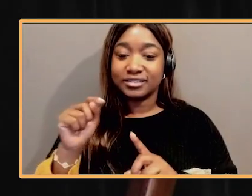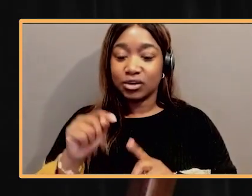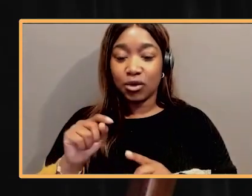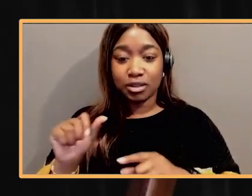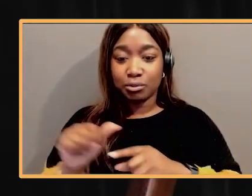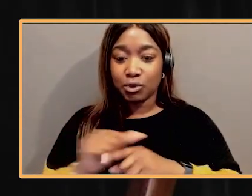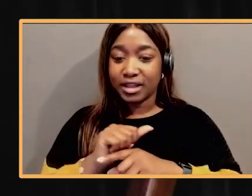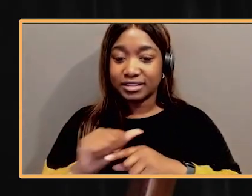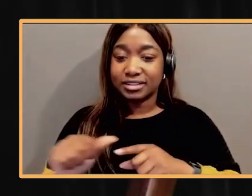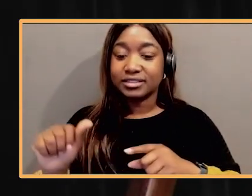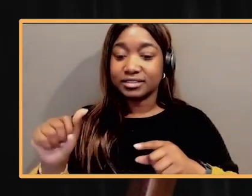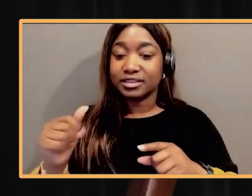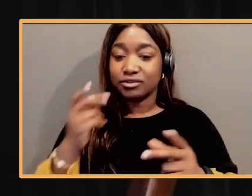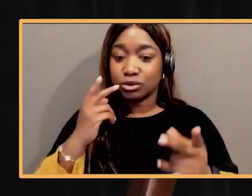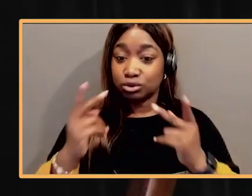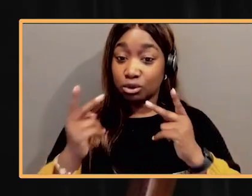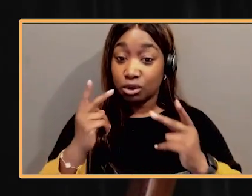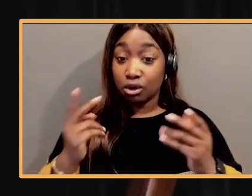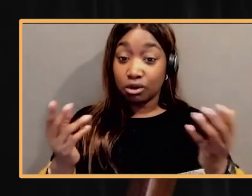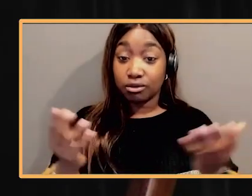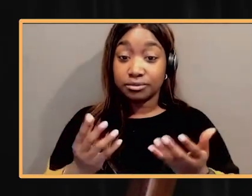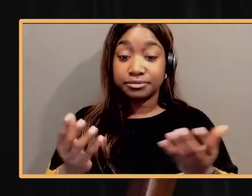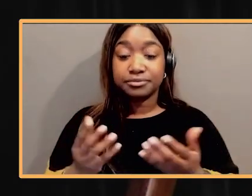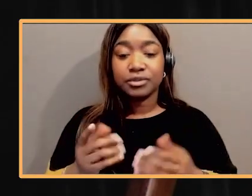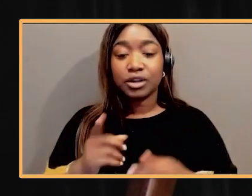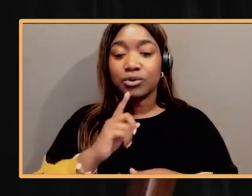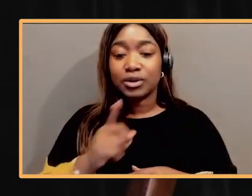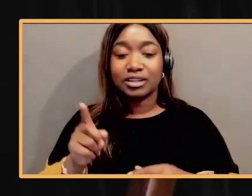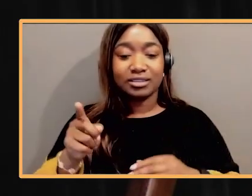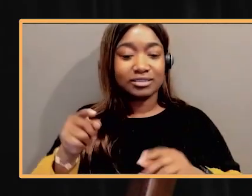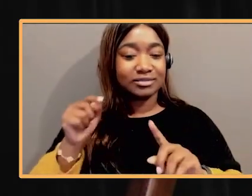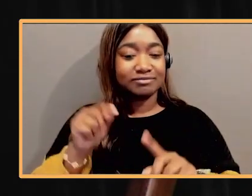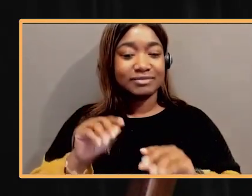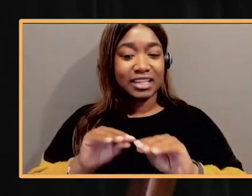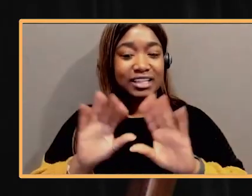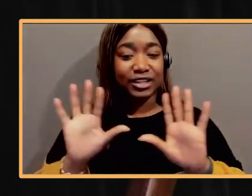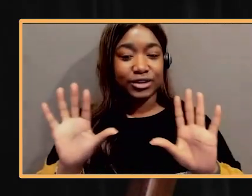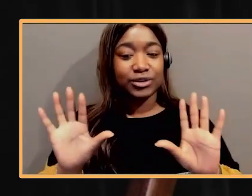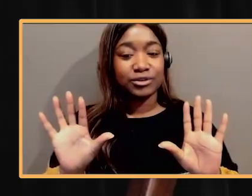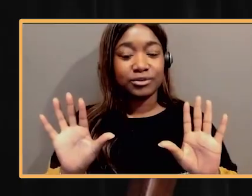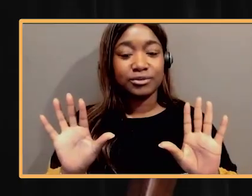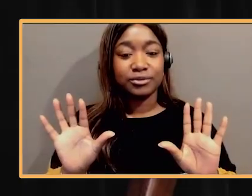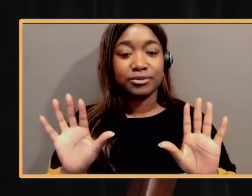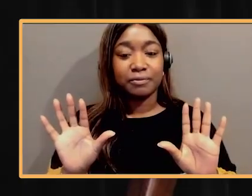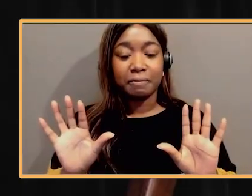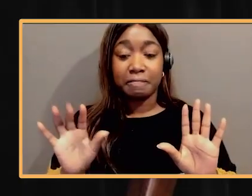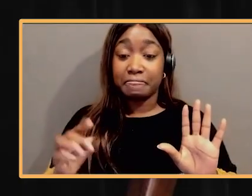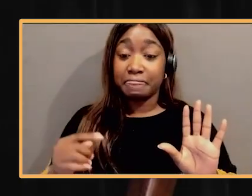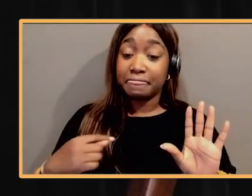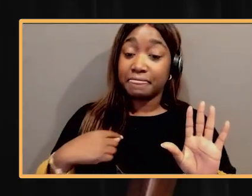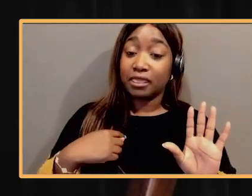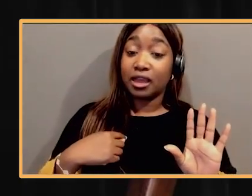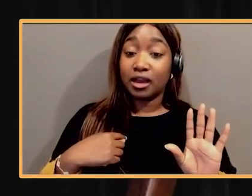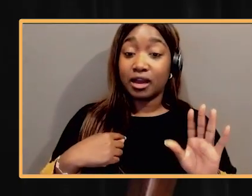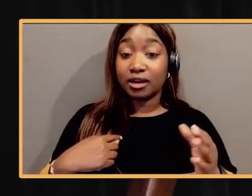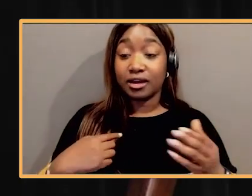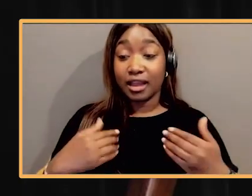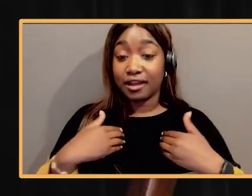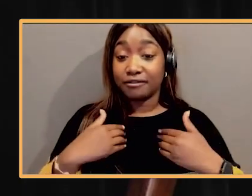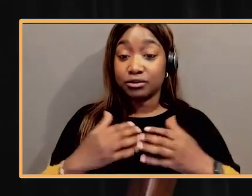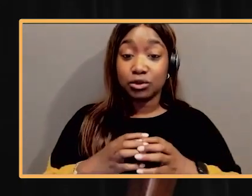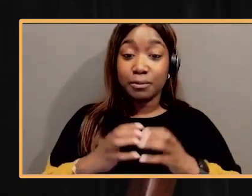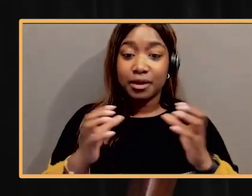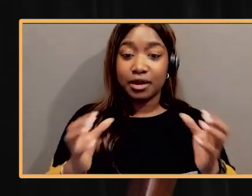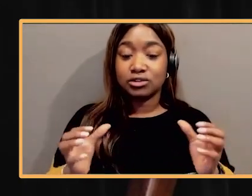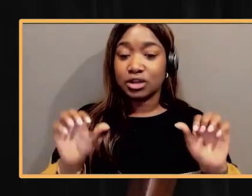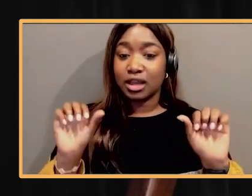practice, what I saw is really that very clear sort of like, I have so much that I